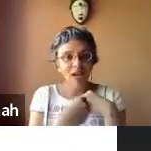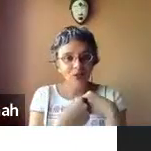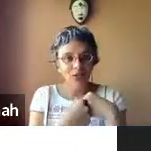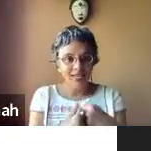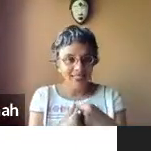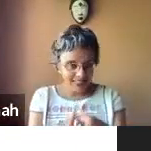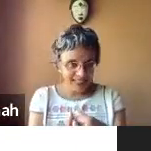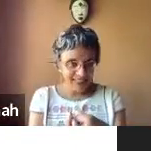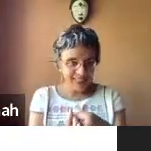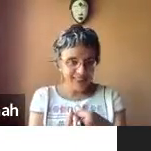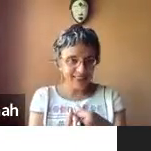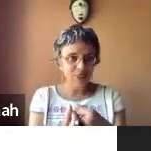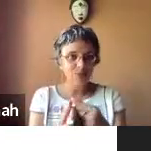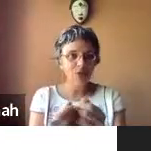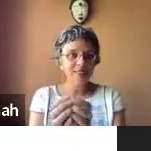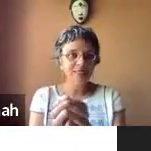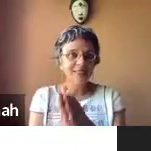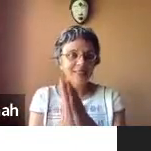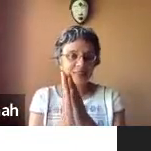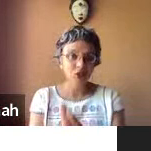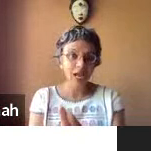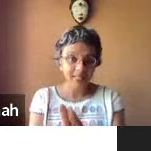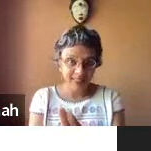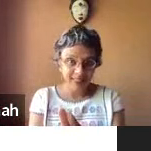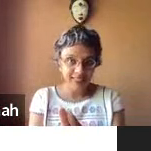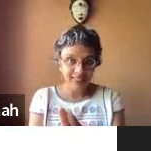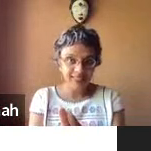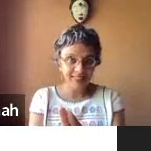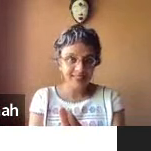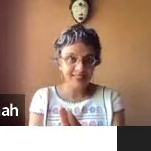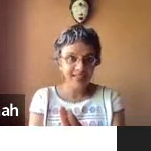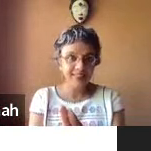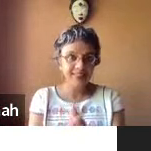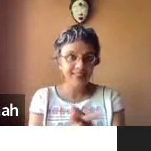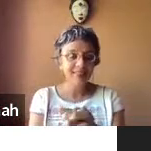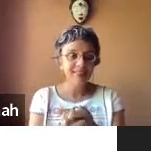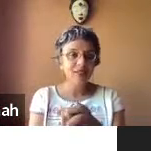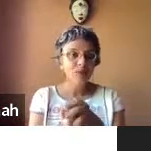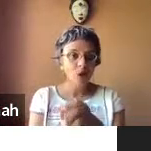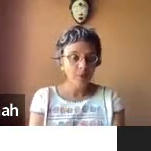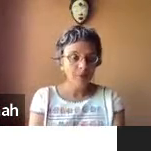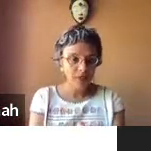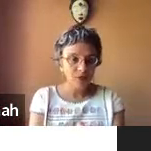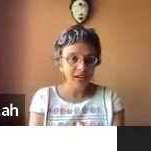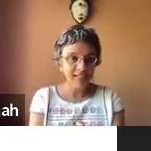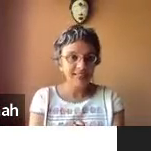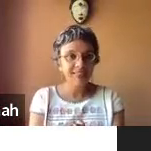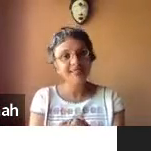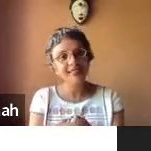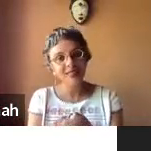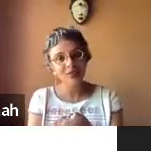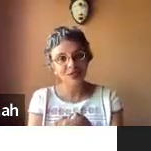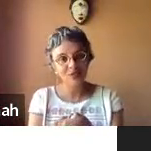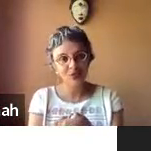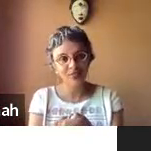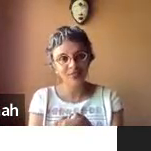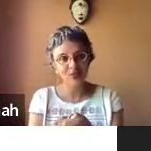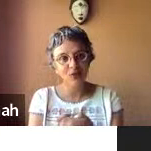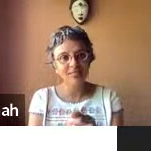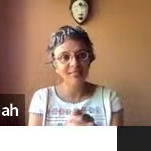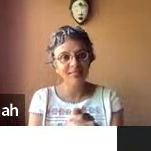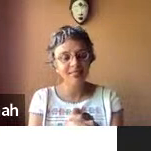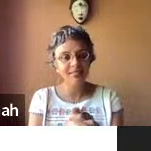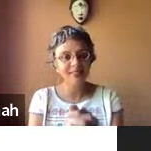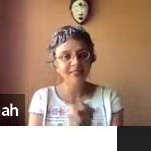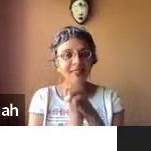These are our ideas at this point: translating the index, popularizing it across